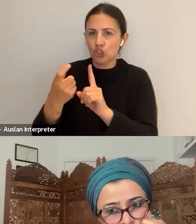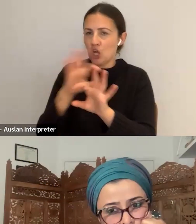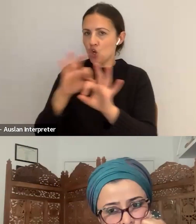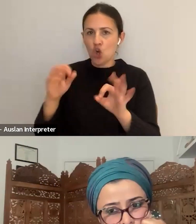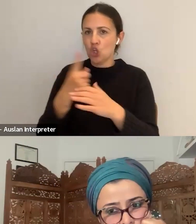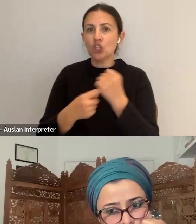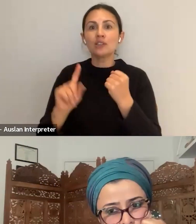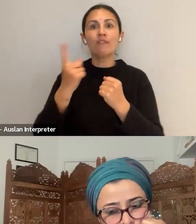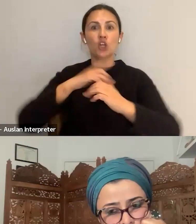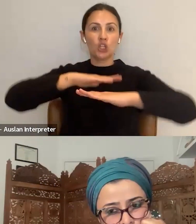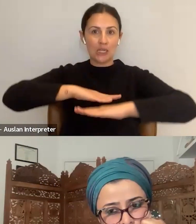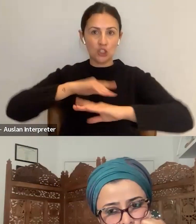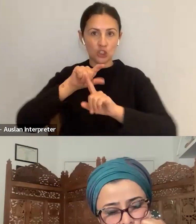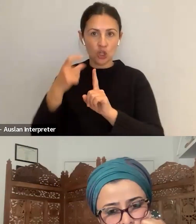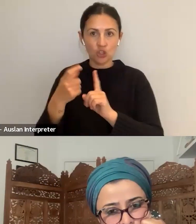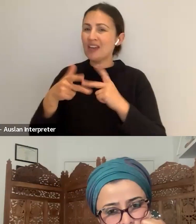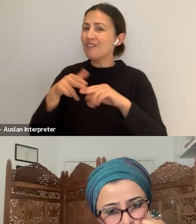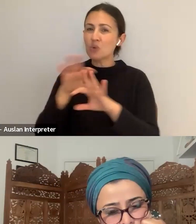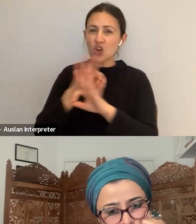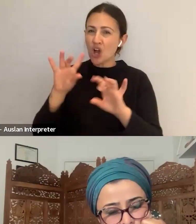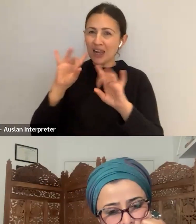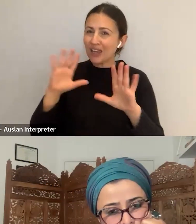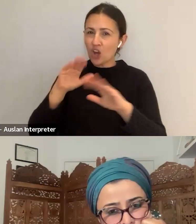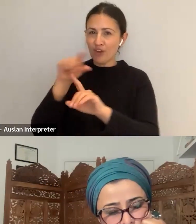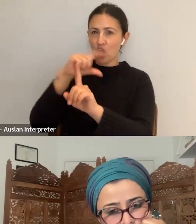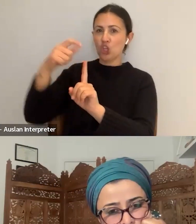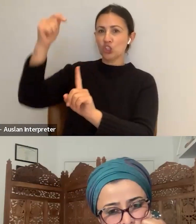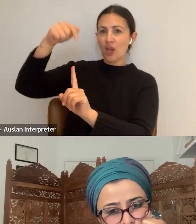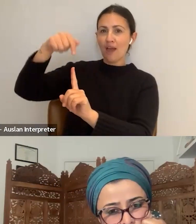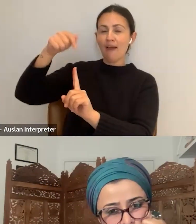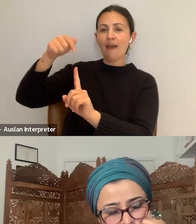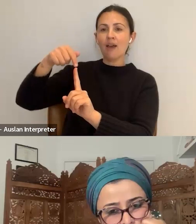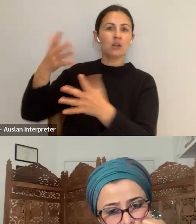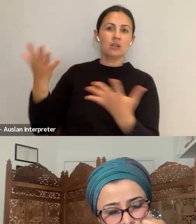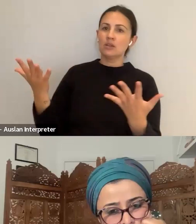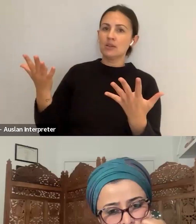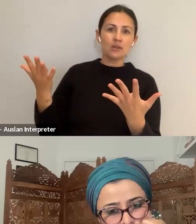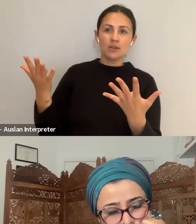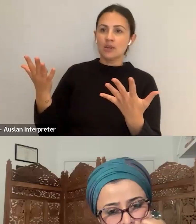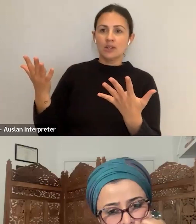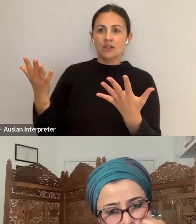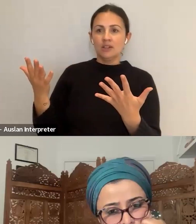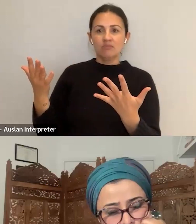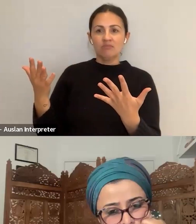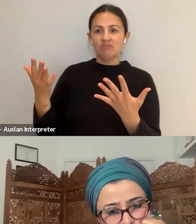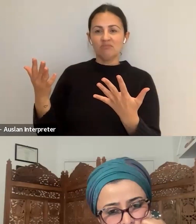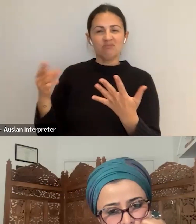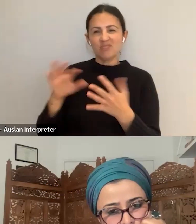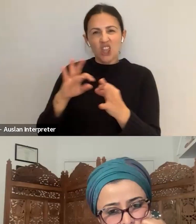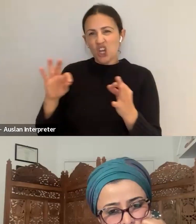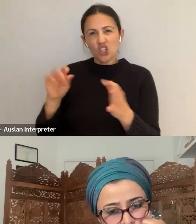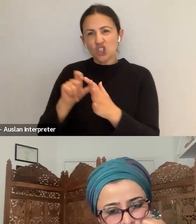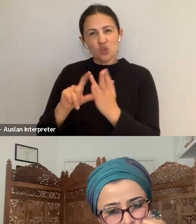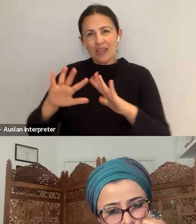the organisation is not articulated, then again, what you have is relationship building as action as exceptional.